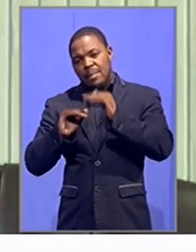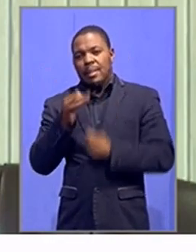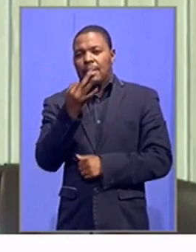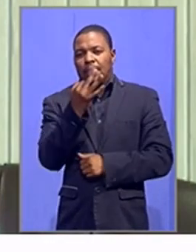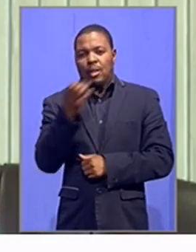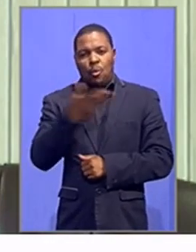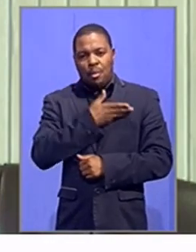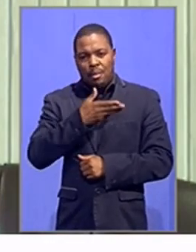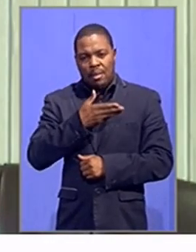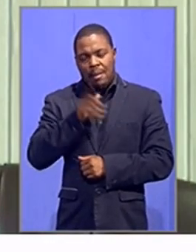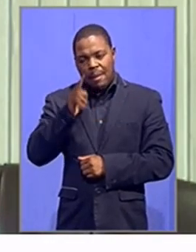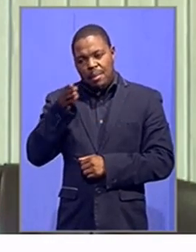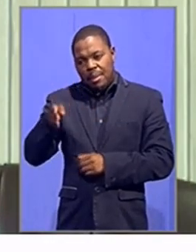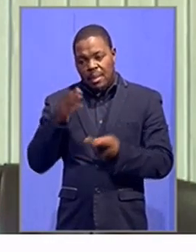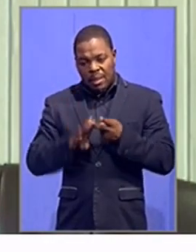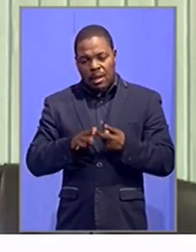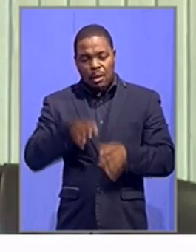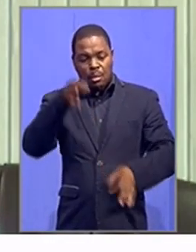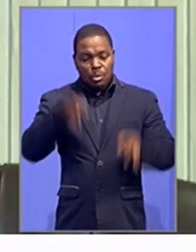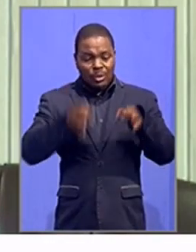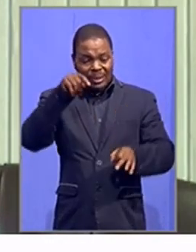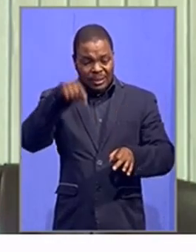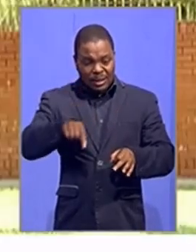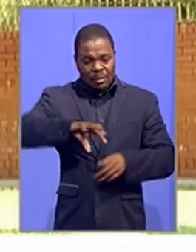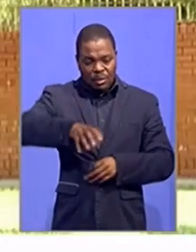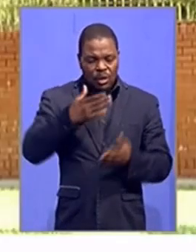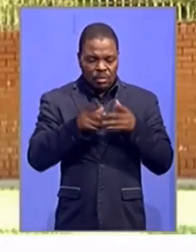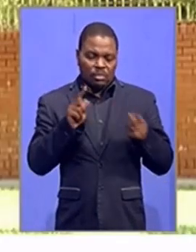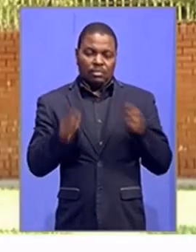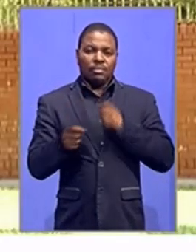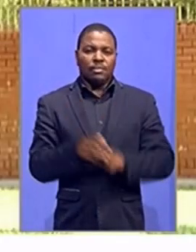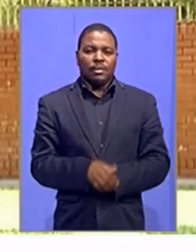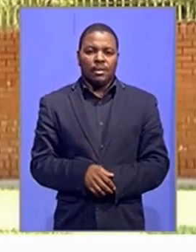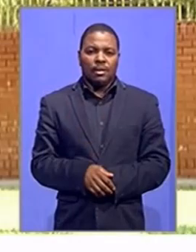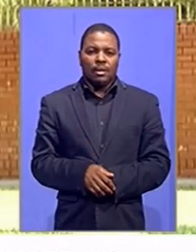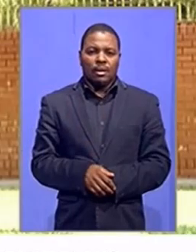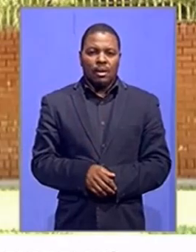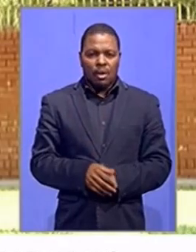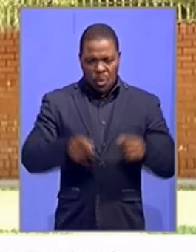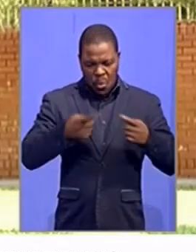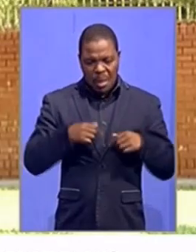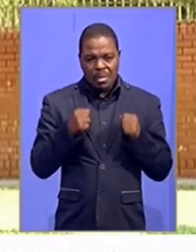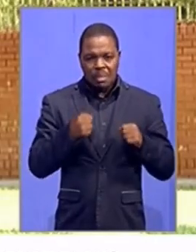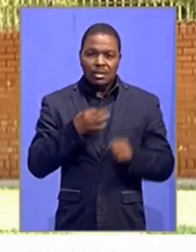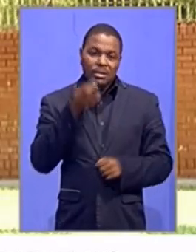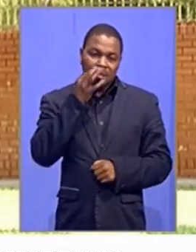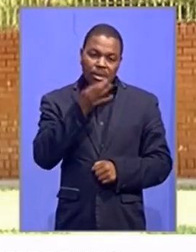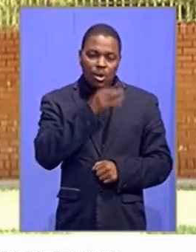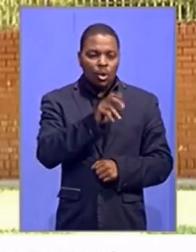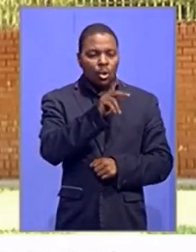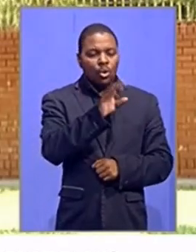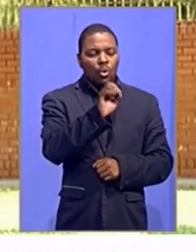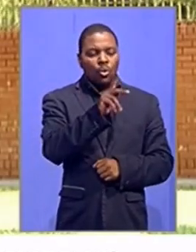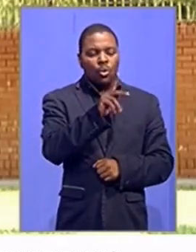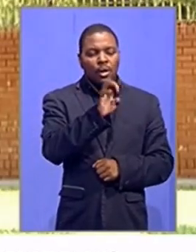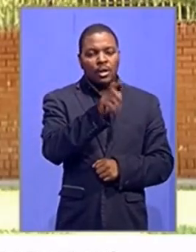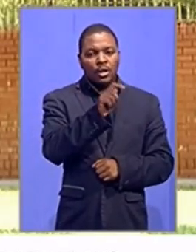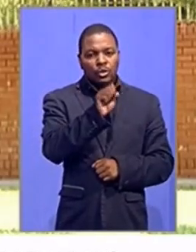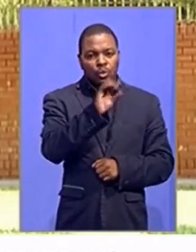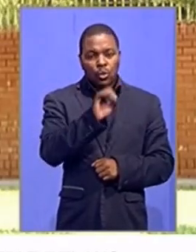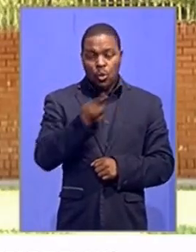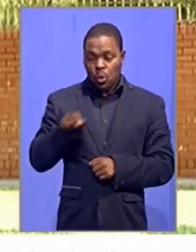sebopego sa dipolotiki tsa province re tla tsamaisa ao jaaka bomme ka bua re kanotse sehuba gore comrade Koketso mogomotsi o eleng ene convener